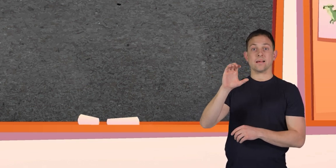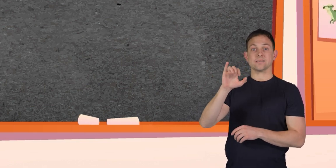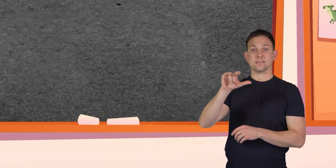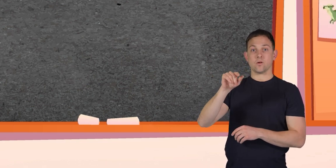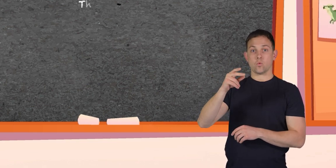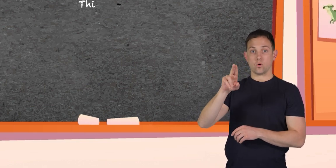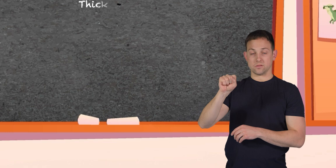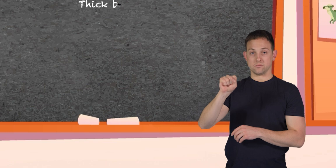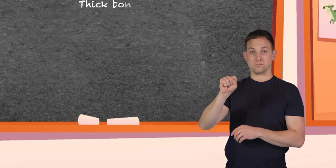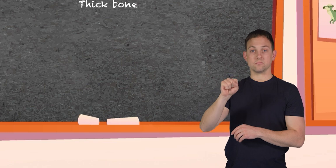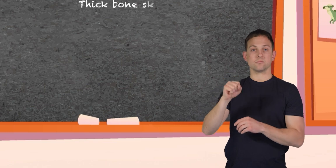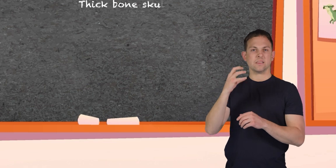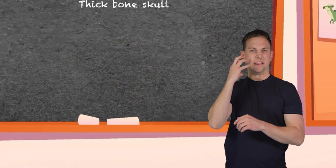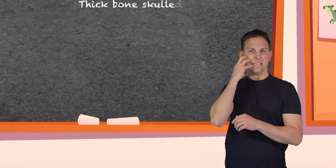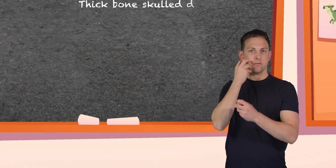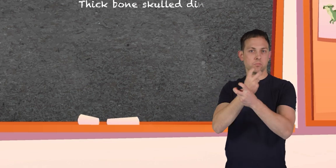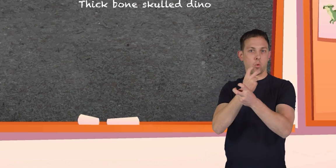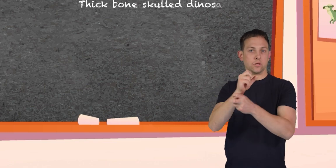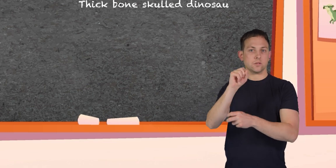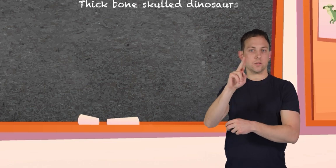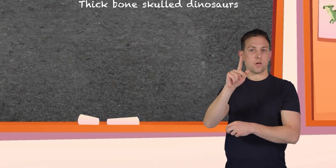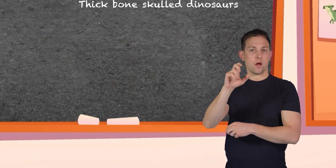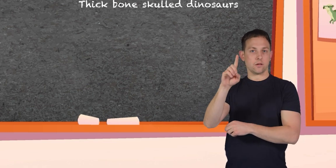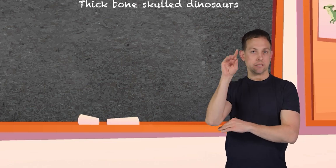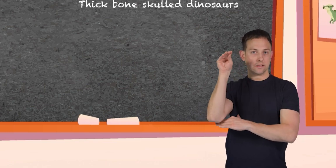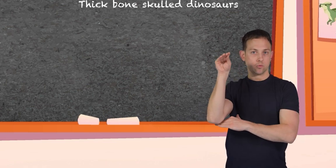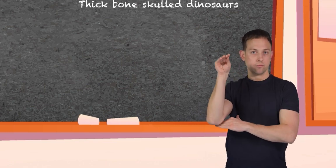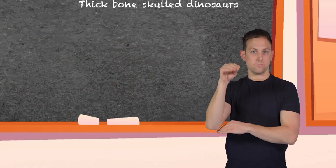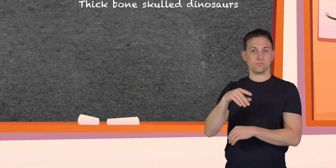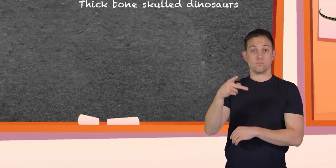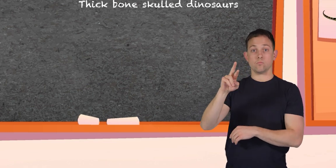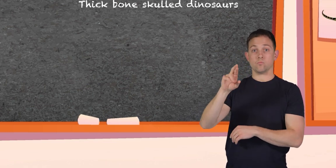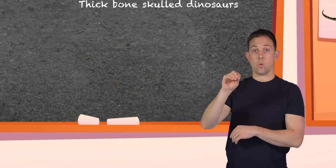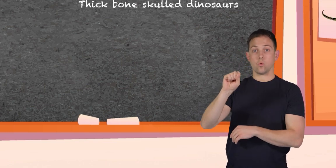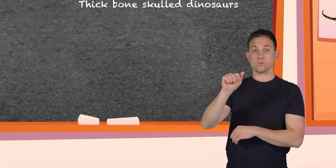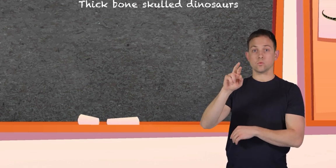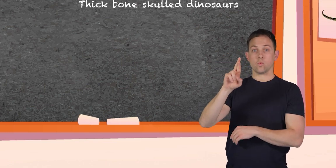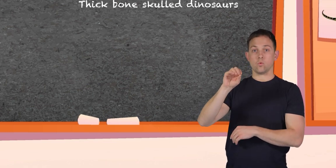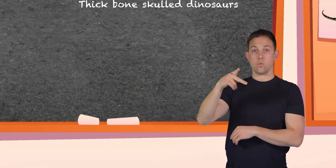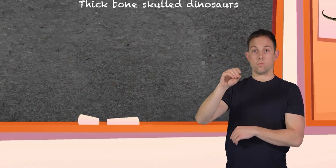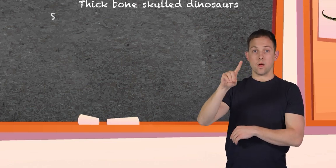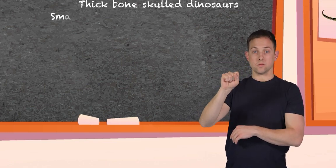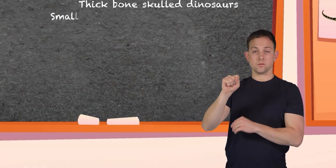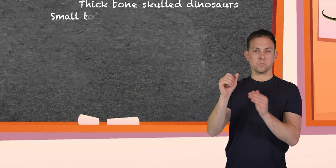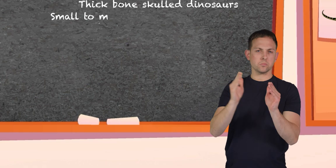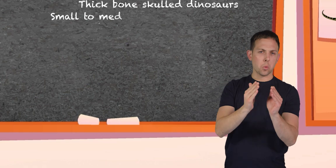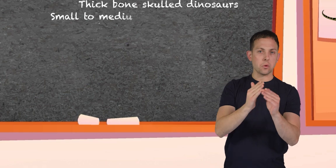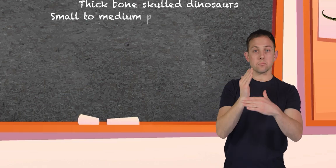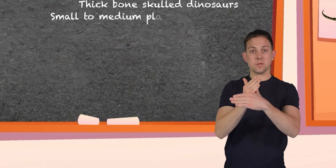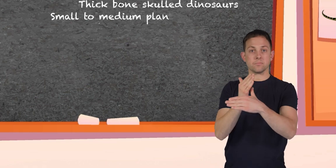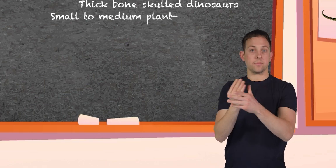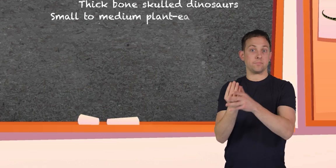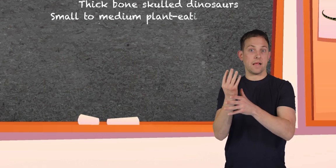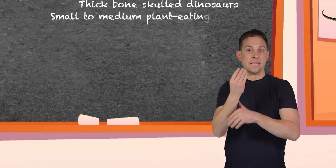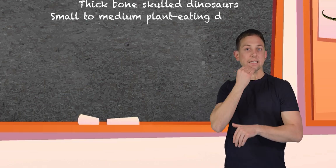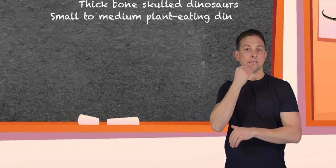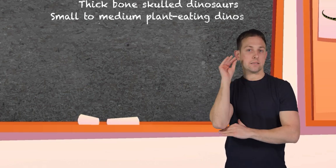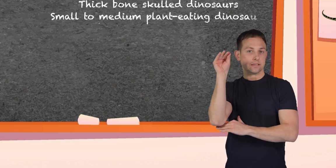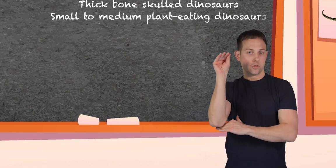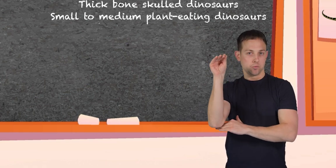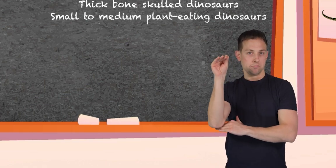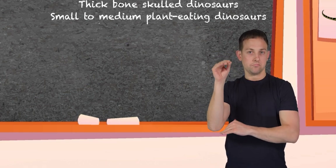Pachycephalosaurs, thick bone-skulled dinosaurs. Prosauropods, small to medium